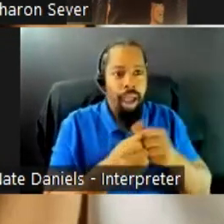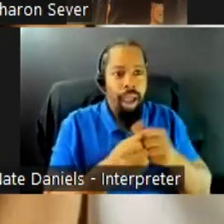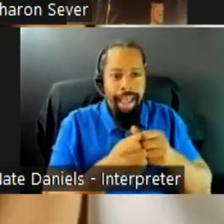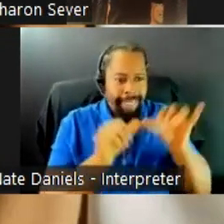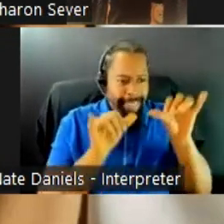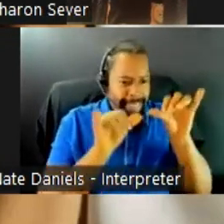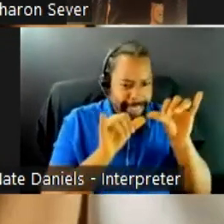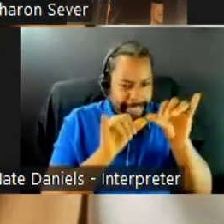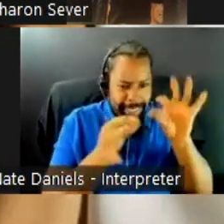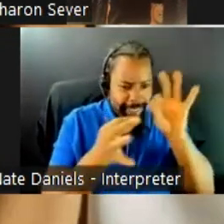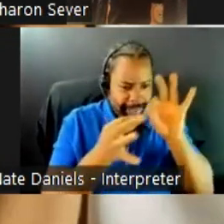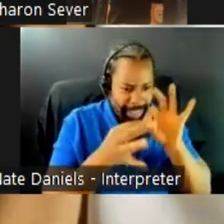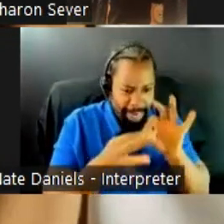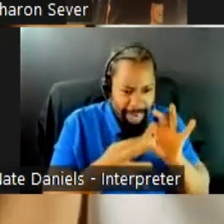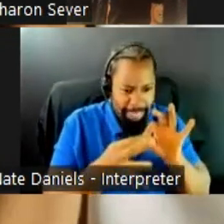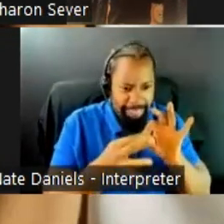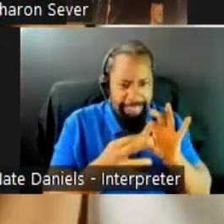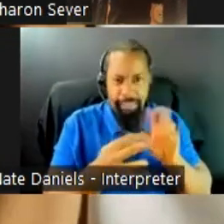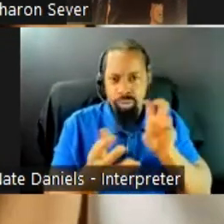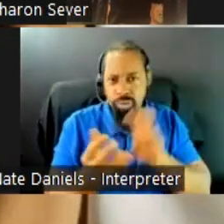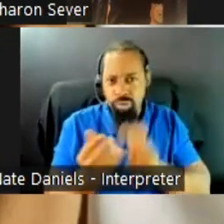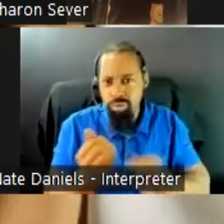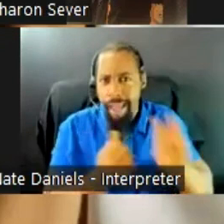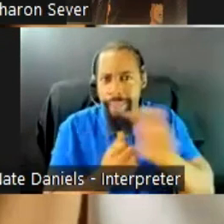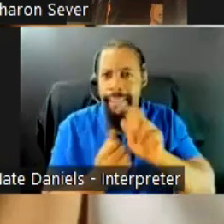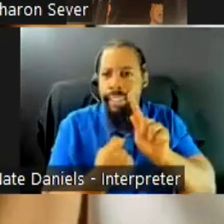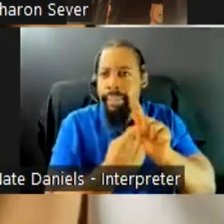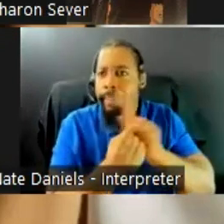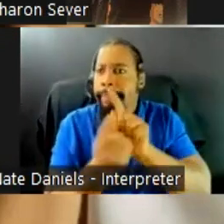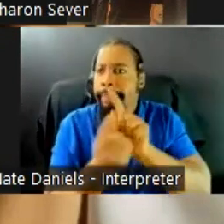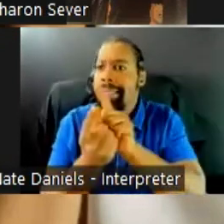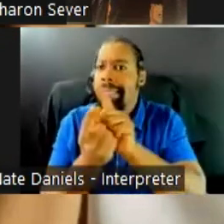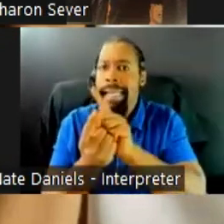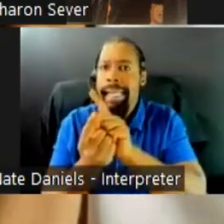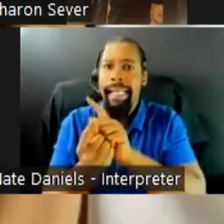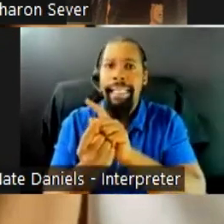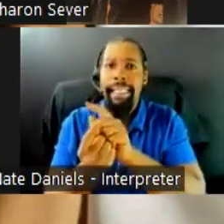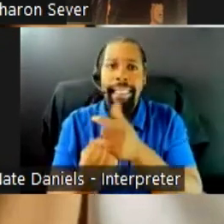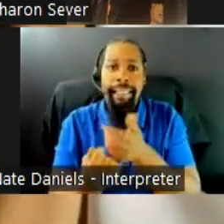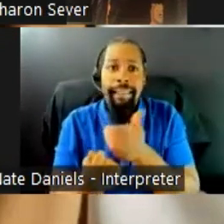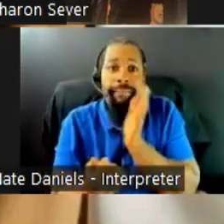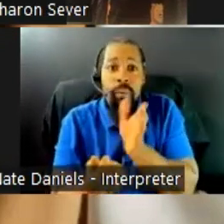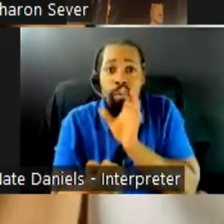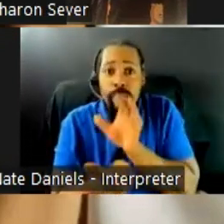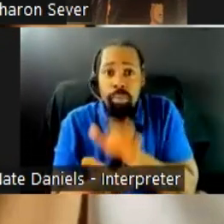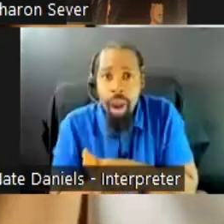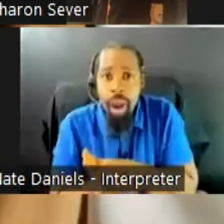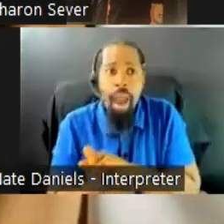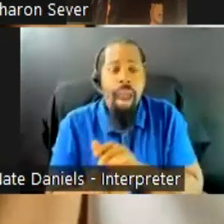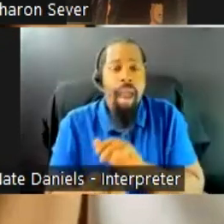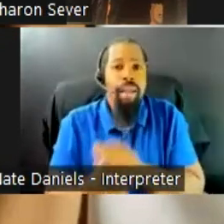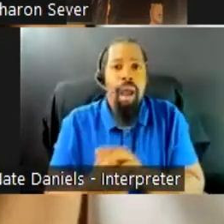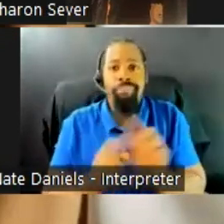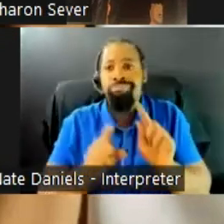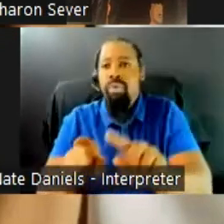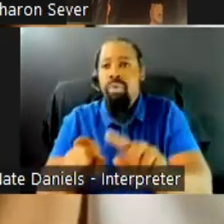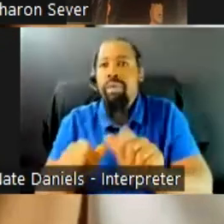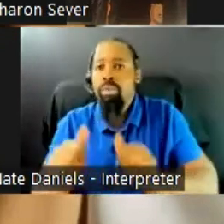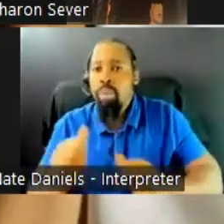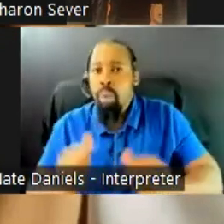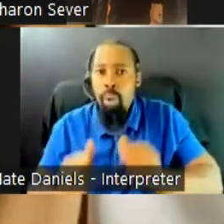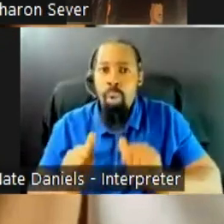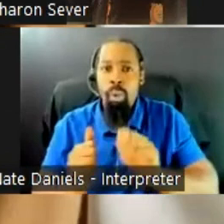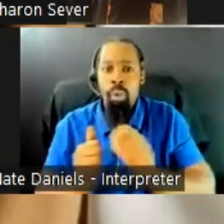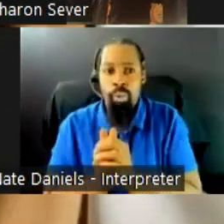fittings to traveling and meeting brides at trunk shows. We do fashion